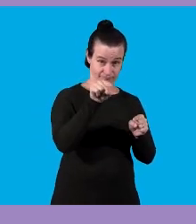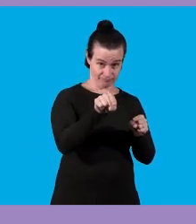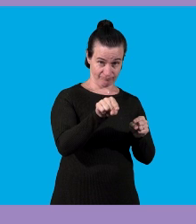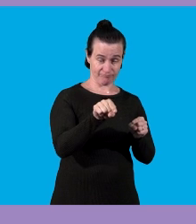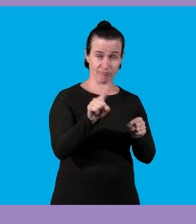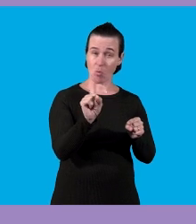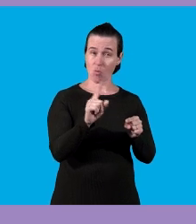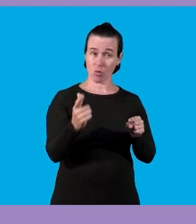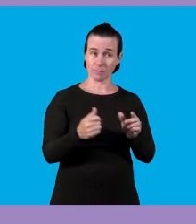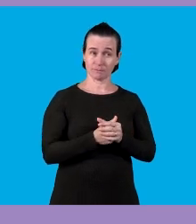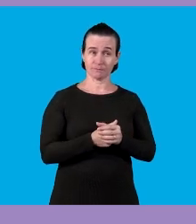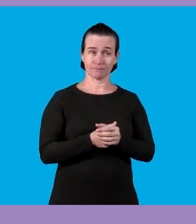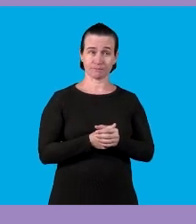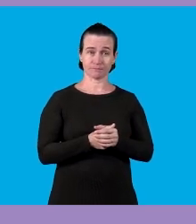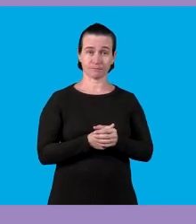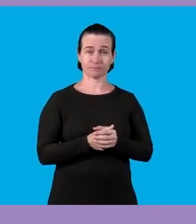where's B? BE